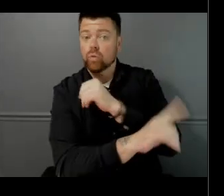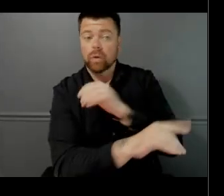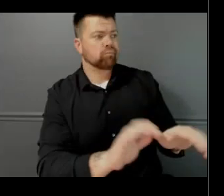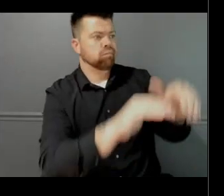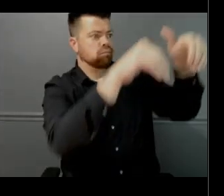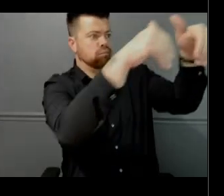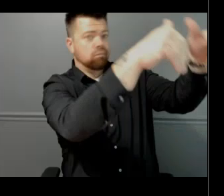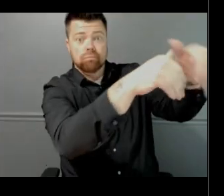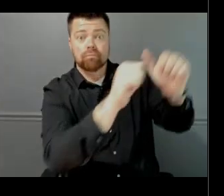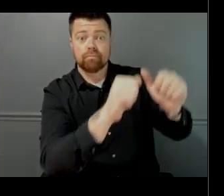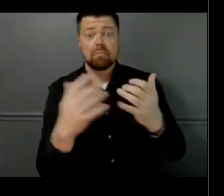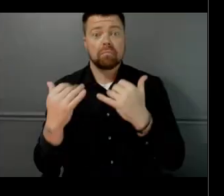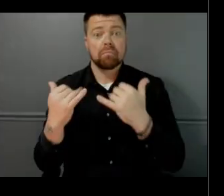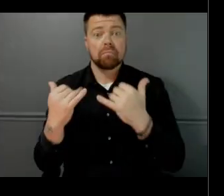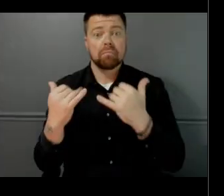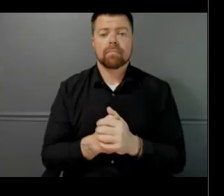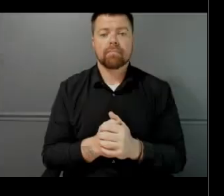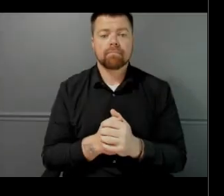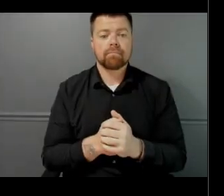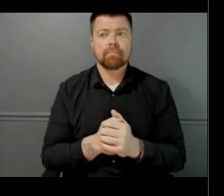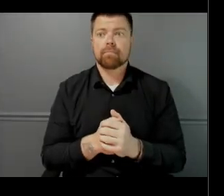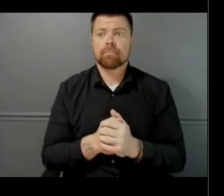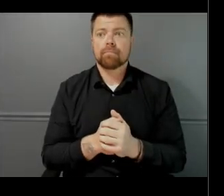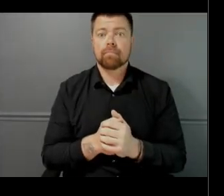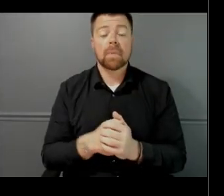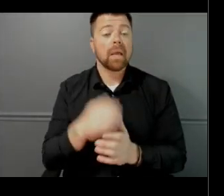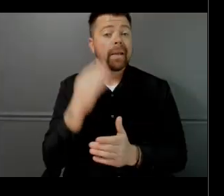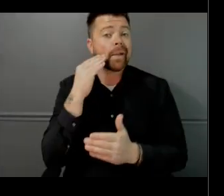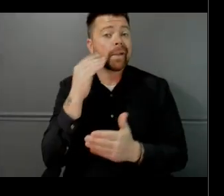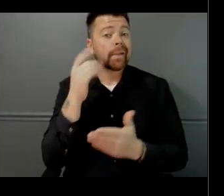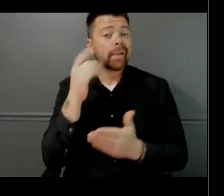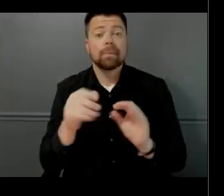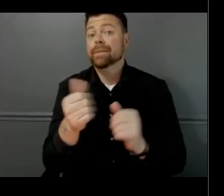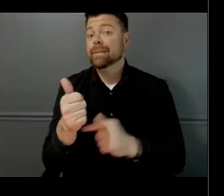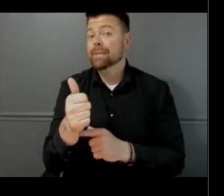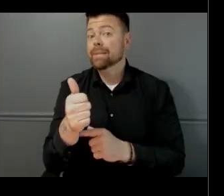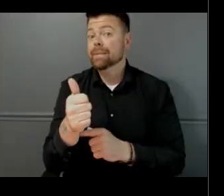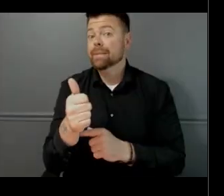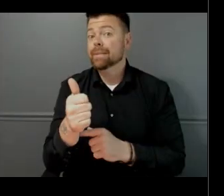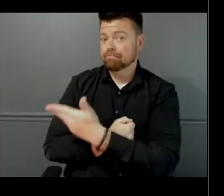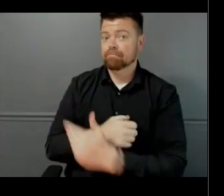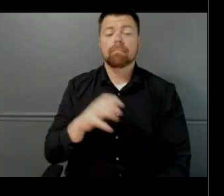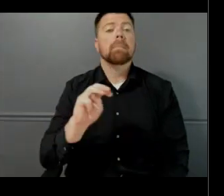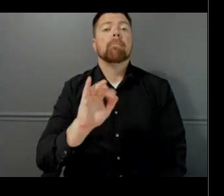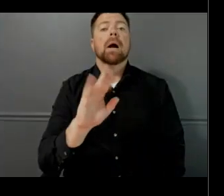And with that, we find ourselves at knowledge check 10. Michael?